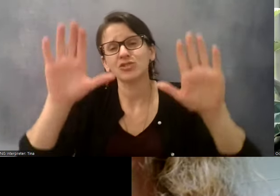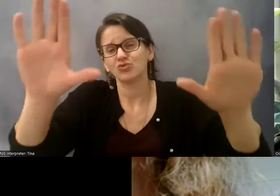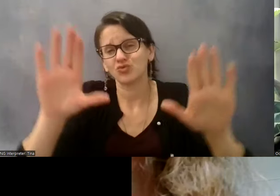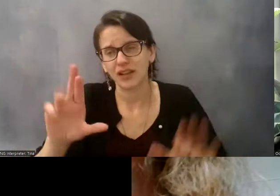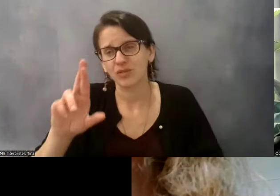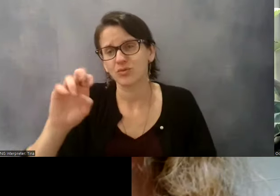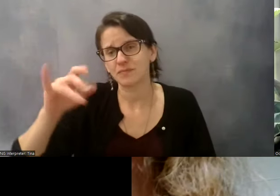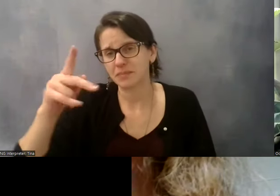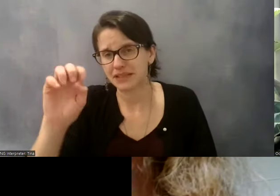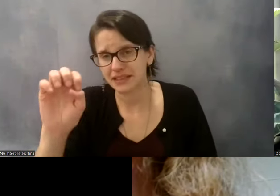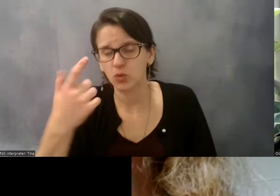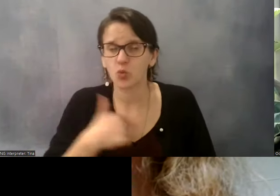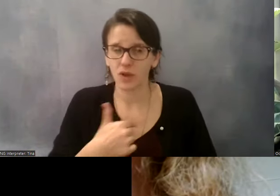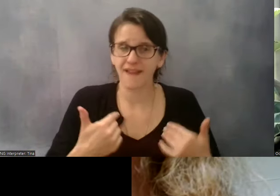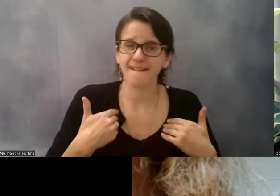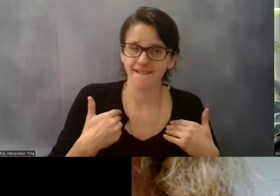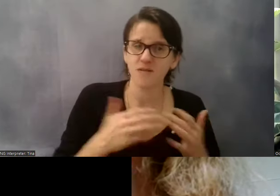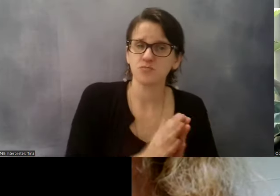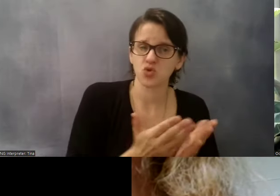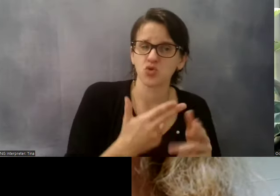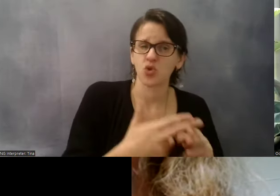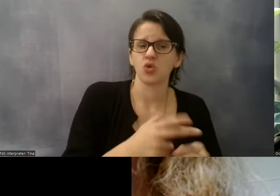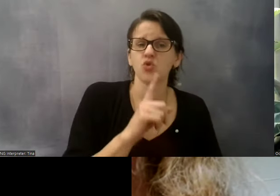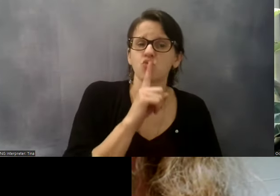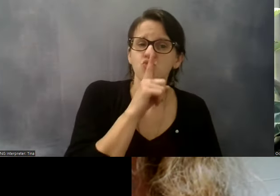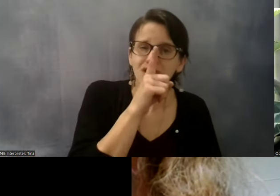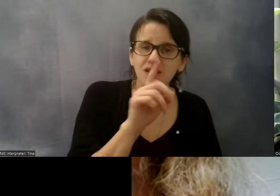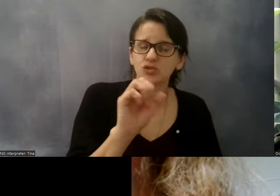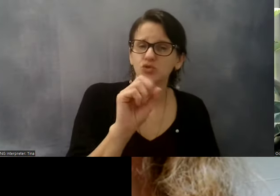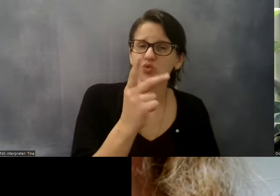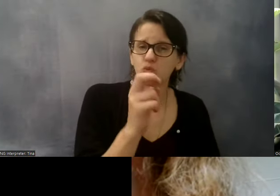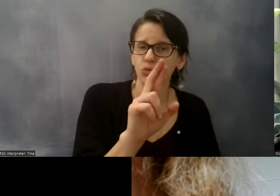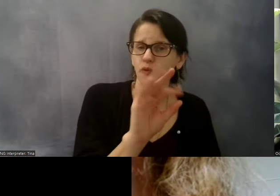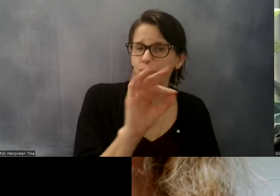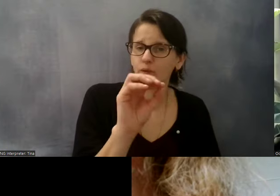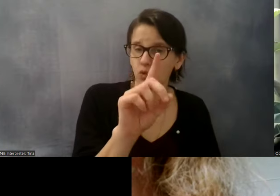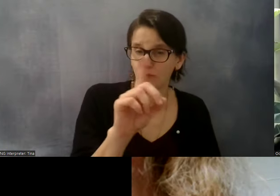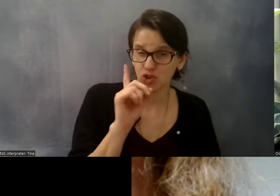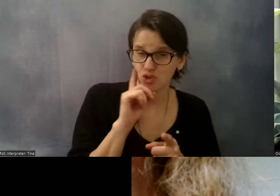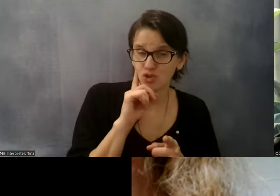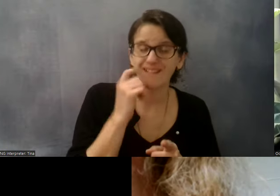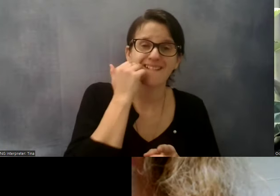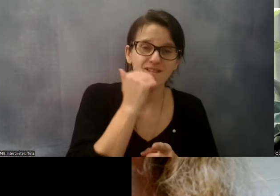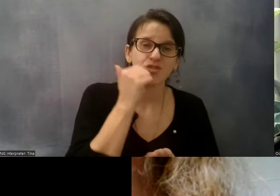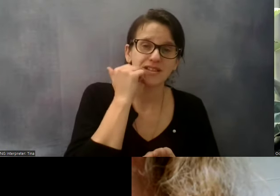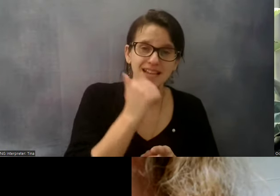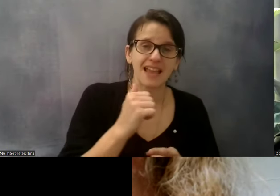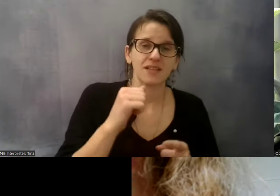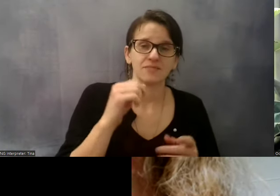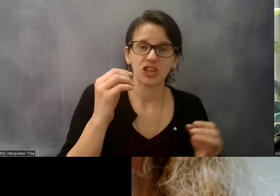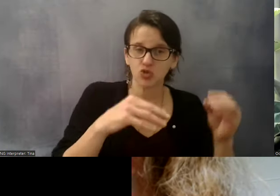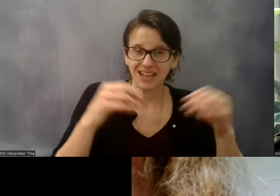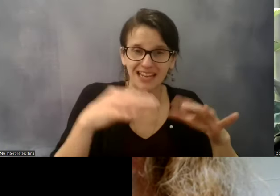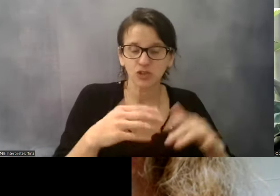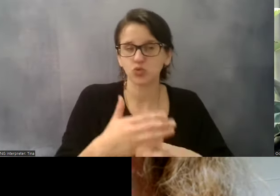Real Superfoods, that just came out. It's a cookbook. A lot of you probably have heard of it. Everyday ingredients to elevate your health. And it's